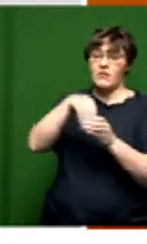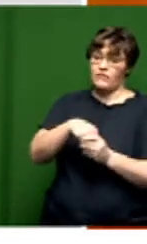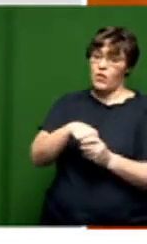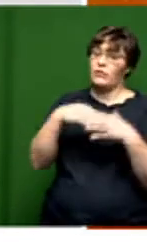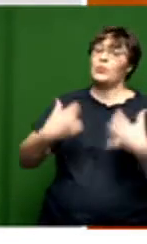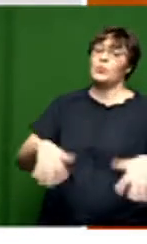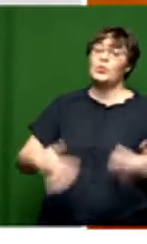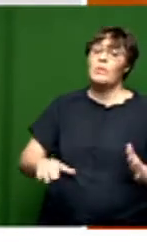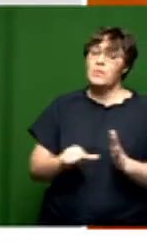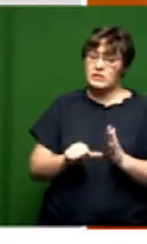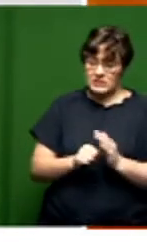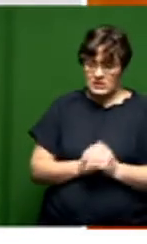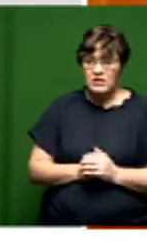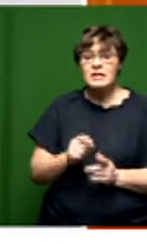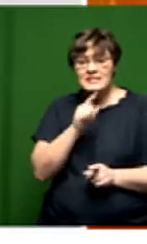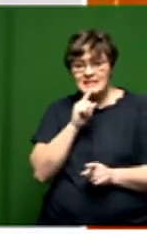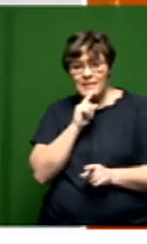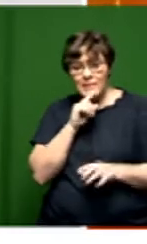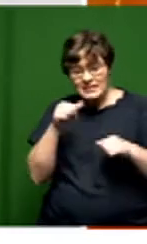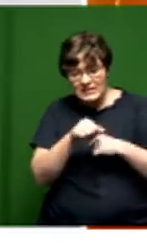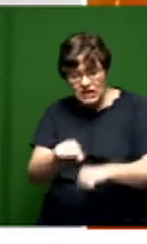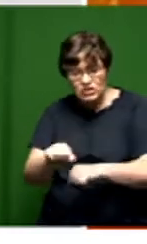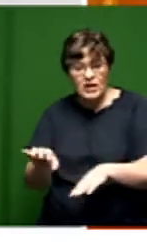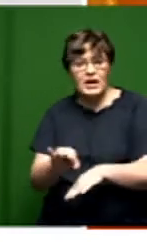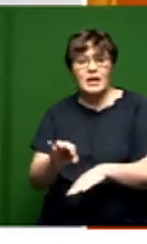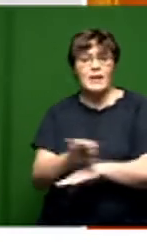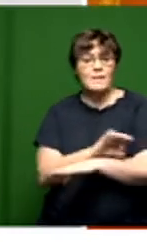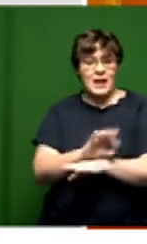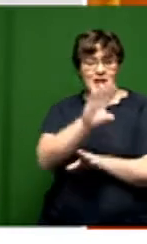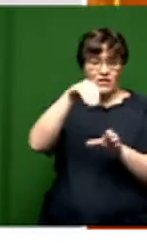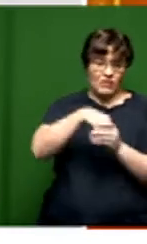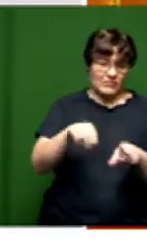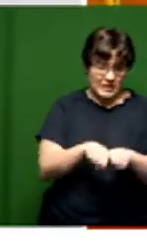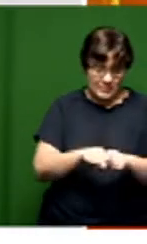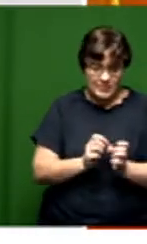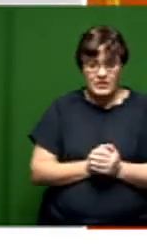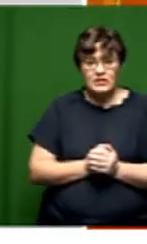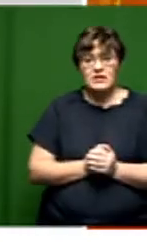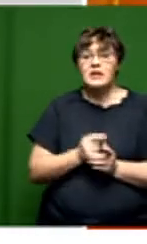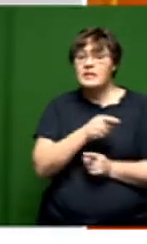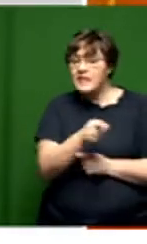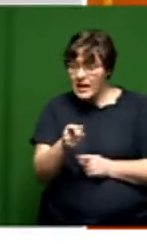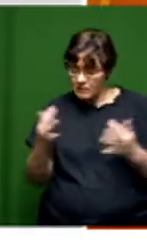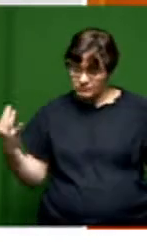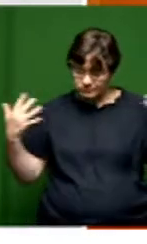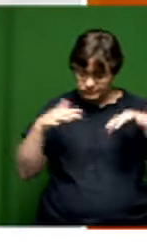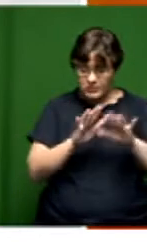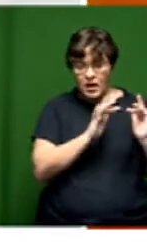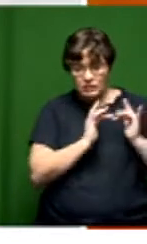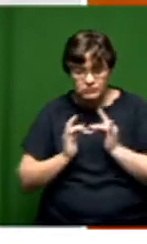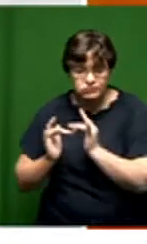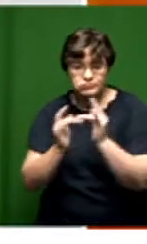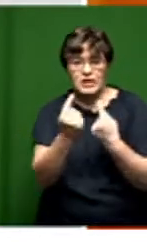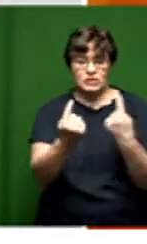the other sectors involved in the National Strategic Plan on GBV, for example, they come together, they have to be connected